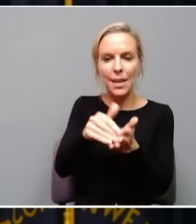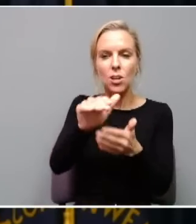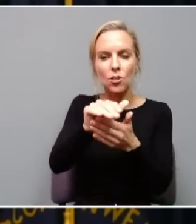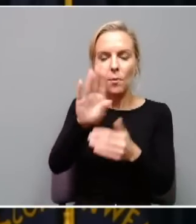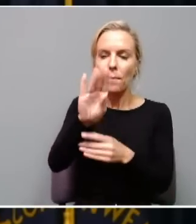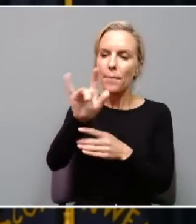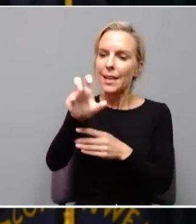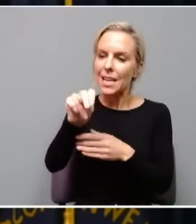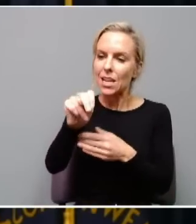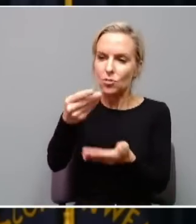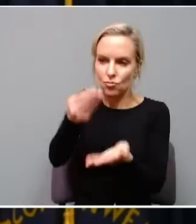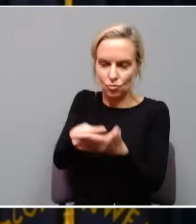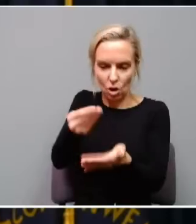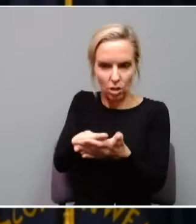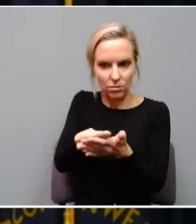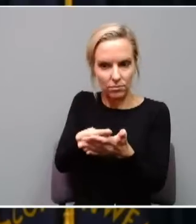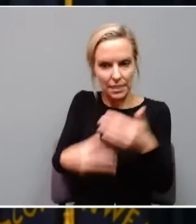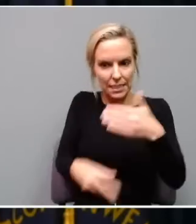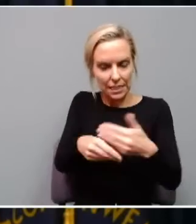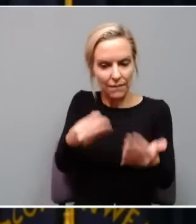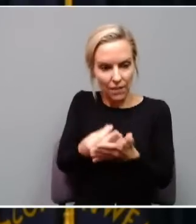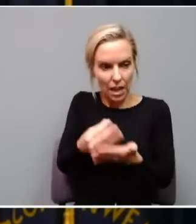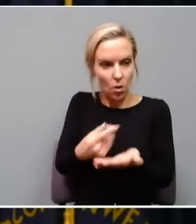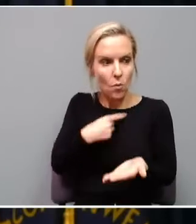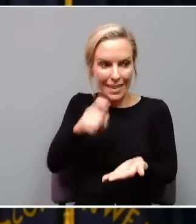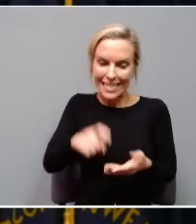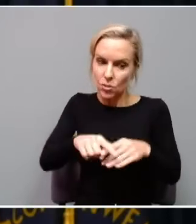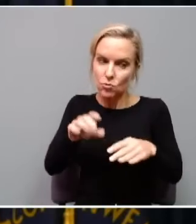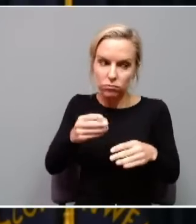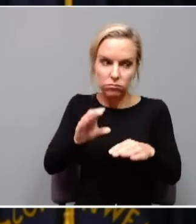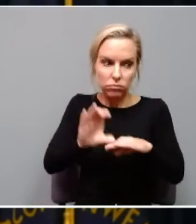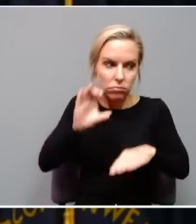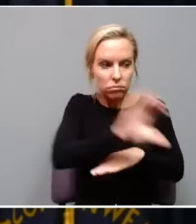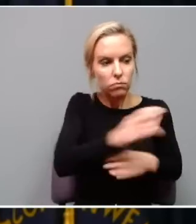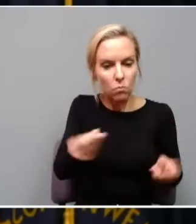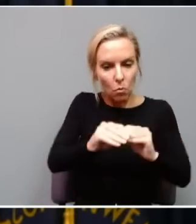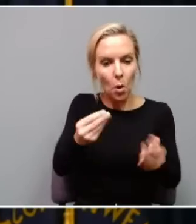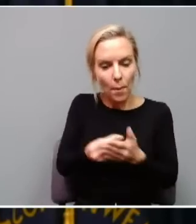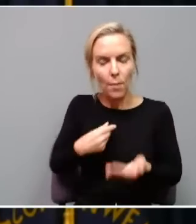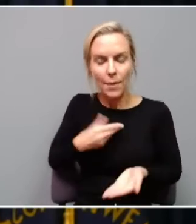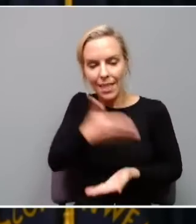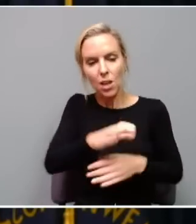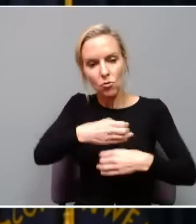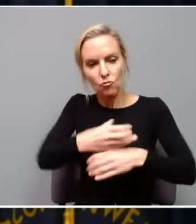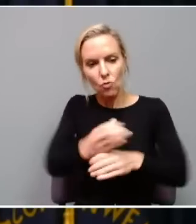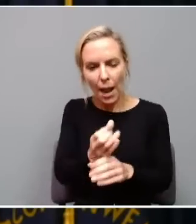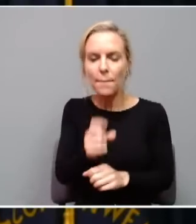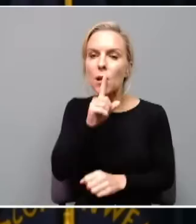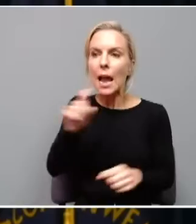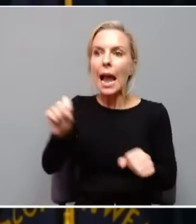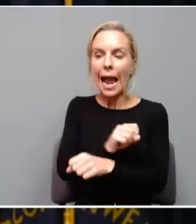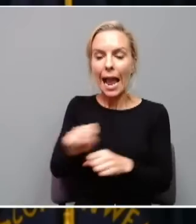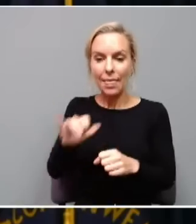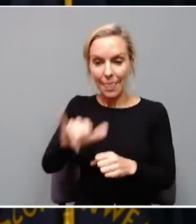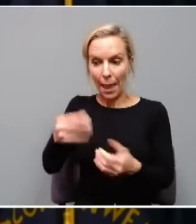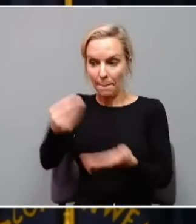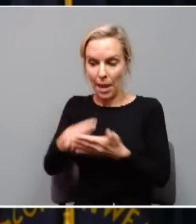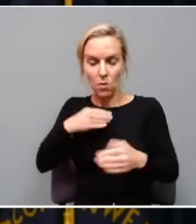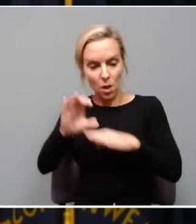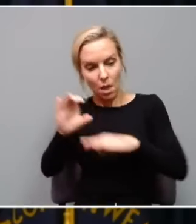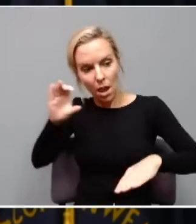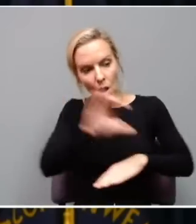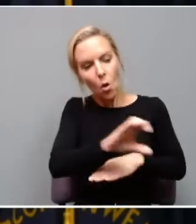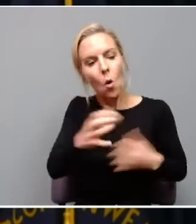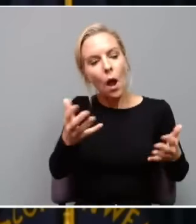if we're going to throw more money, and I get it, it's a crisis. We want to be there when we need to, that it's actually going to work. I've